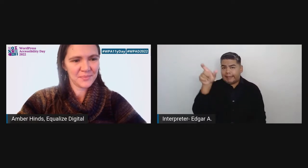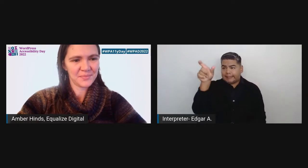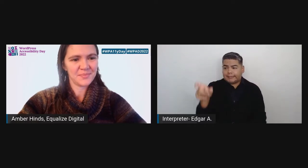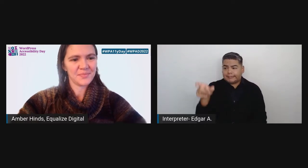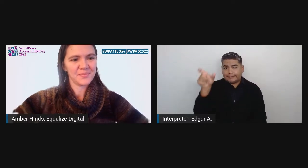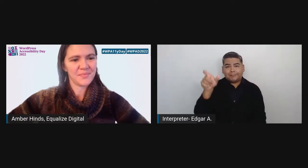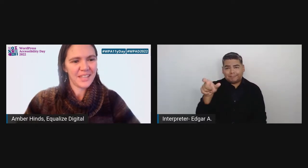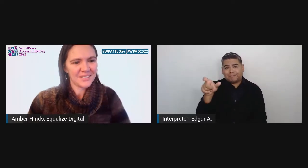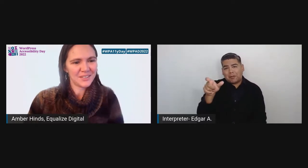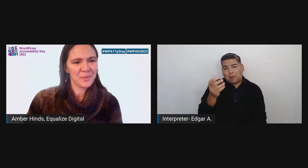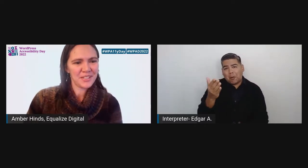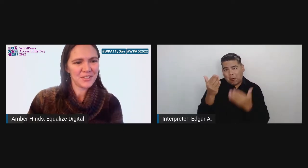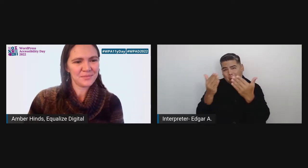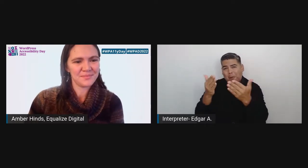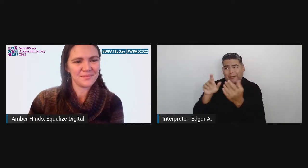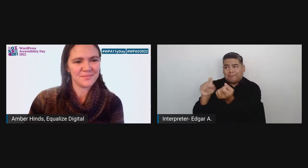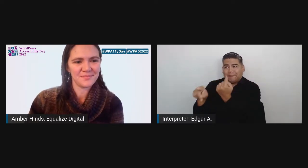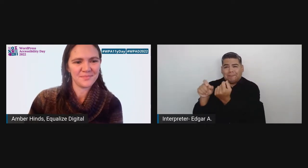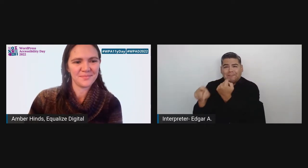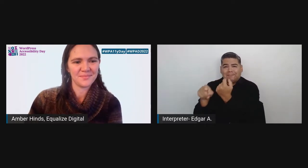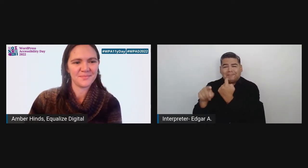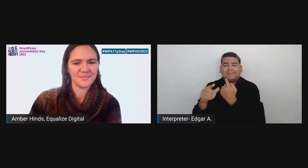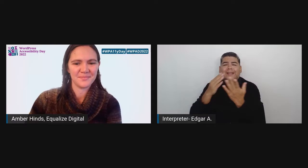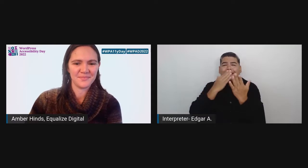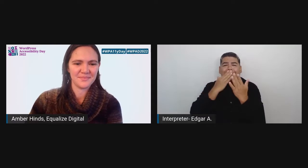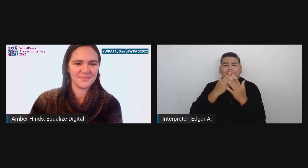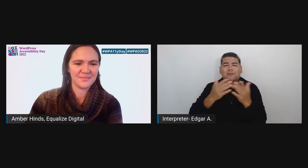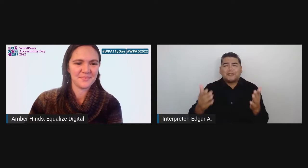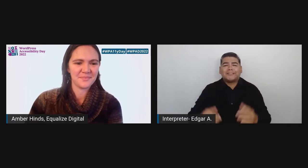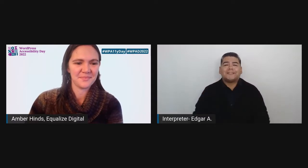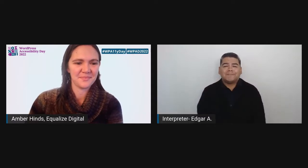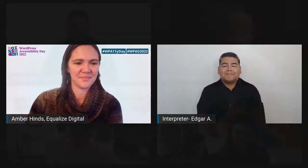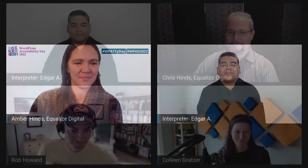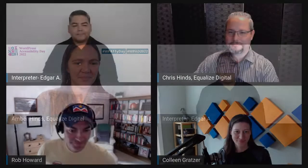Slido. Thanks so much.